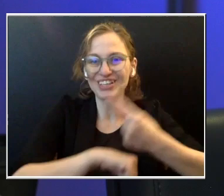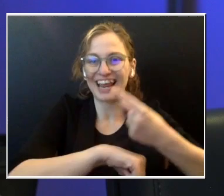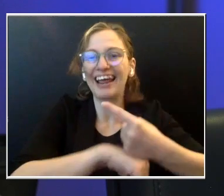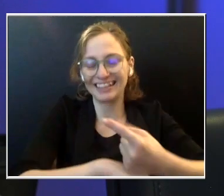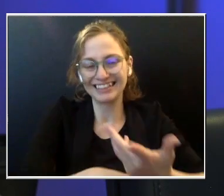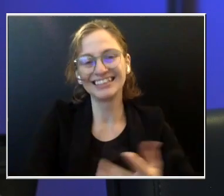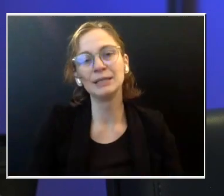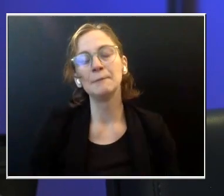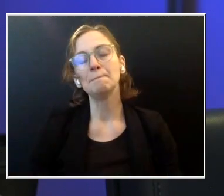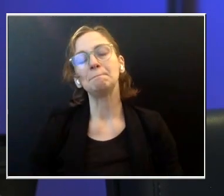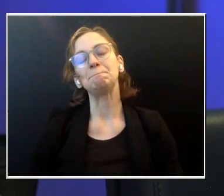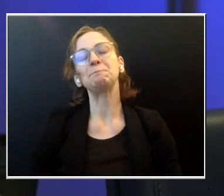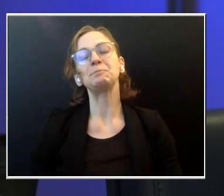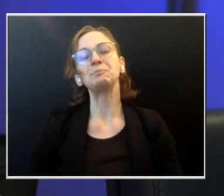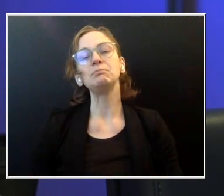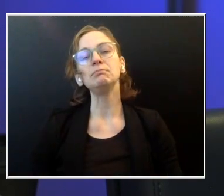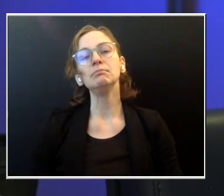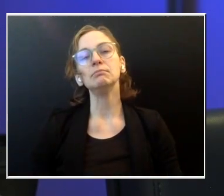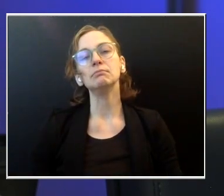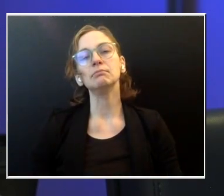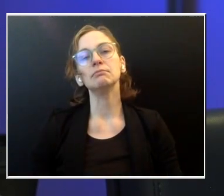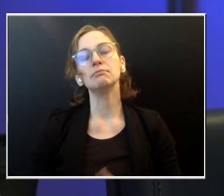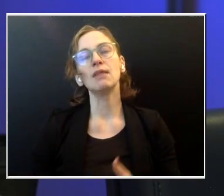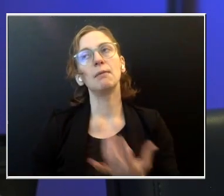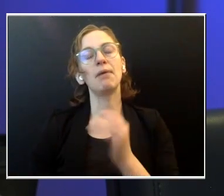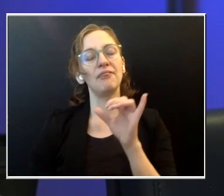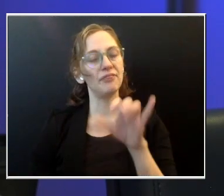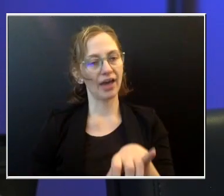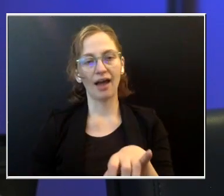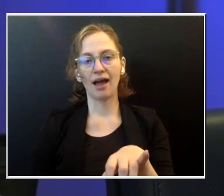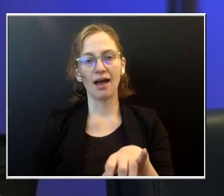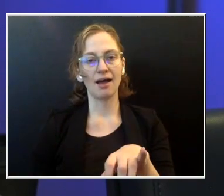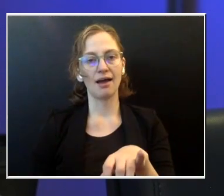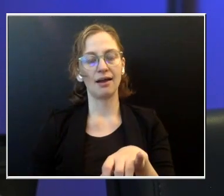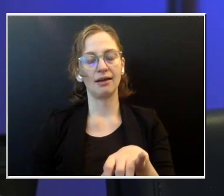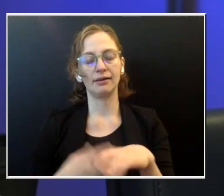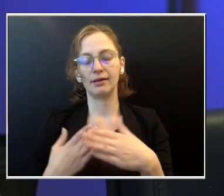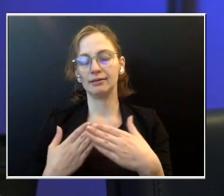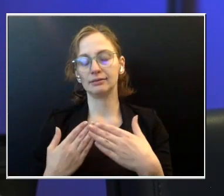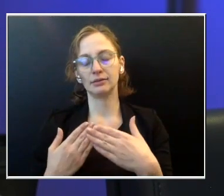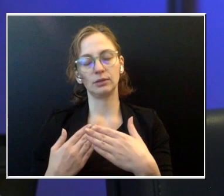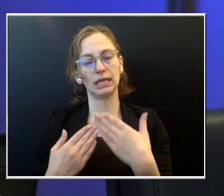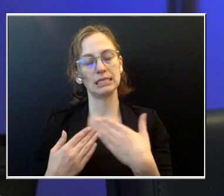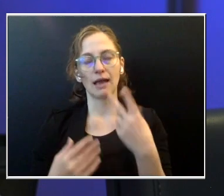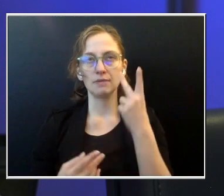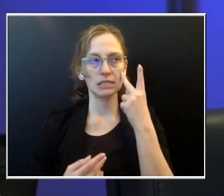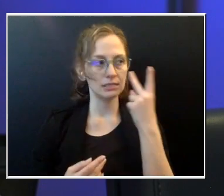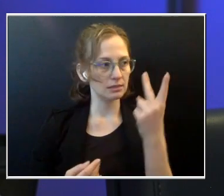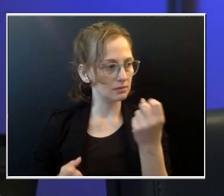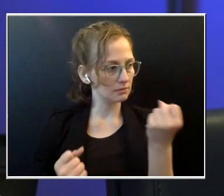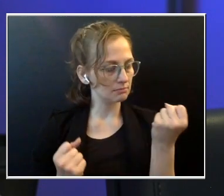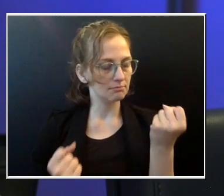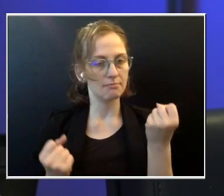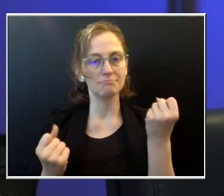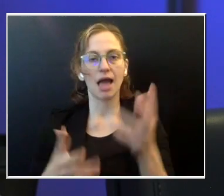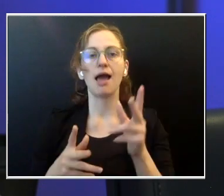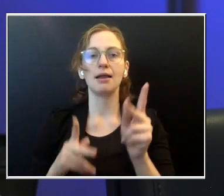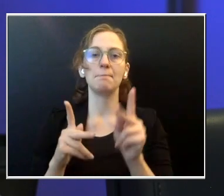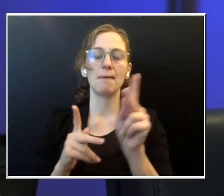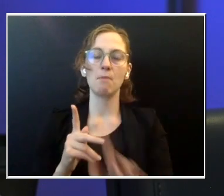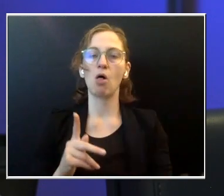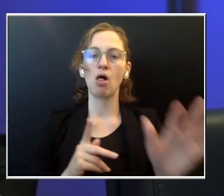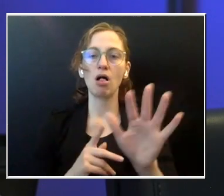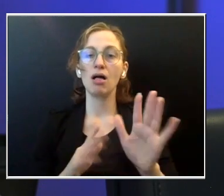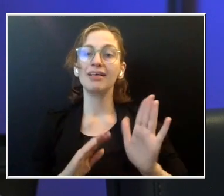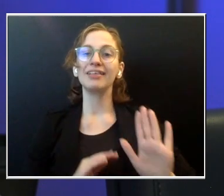But it's that, I think, is so easy. I've seen so many people over the years who their entire life